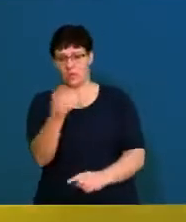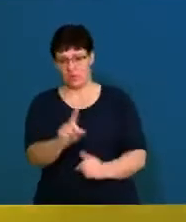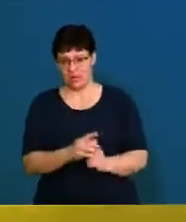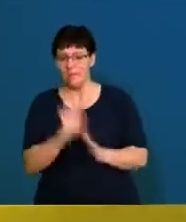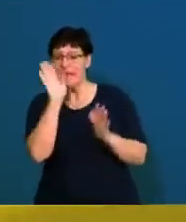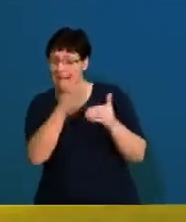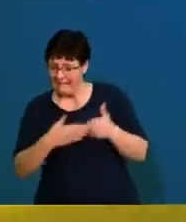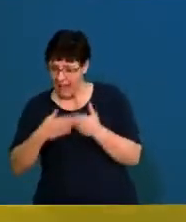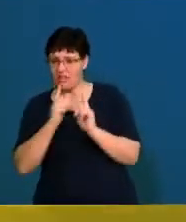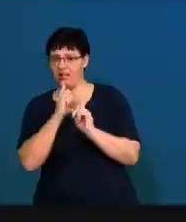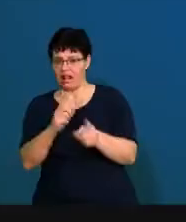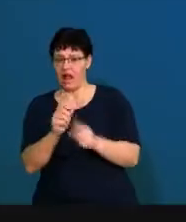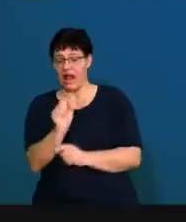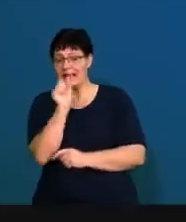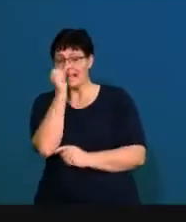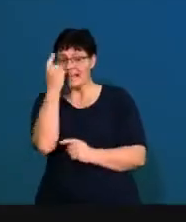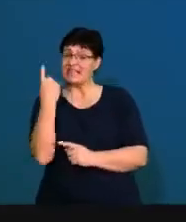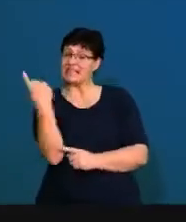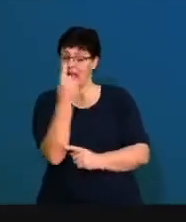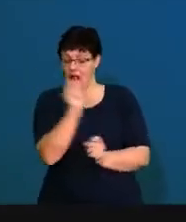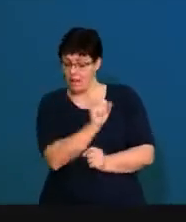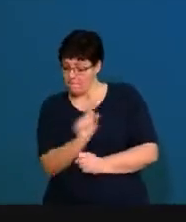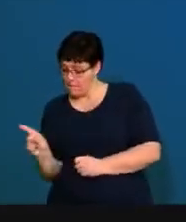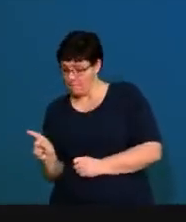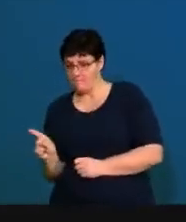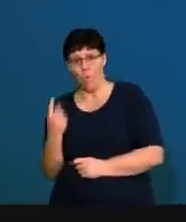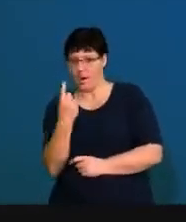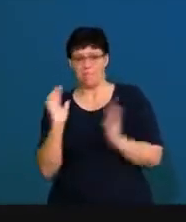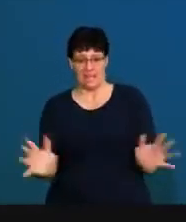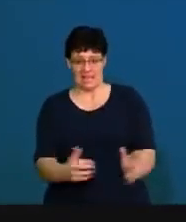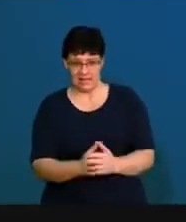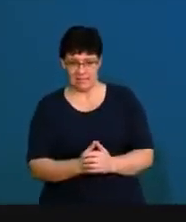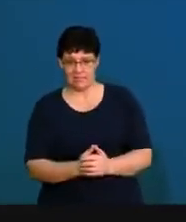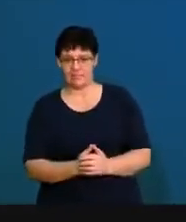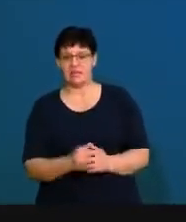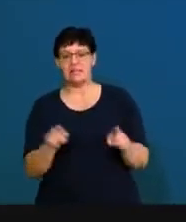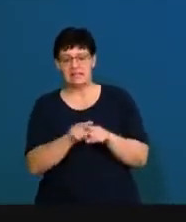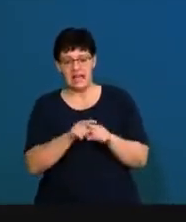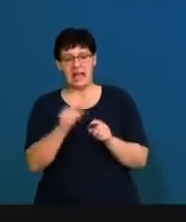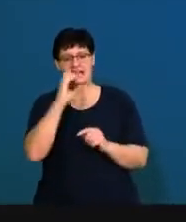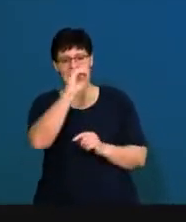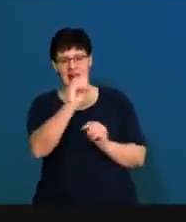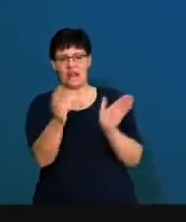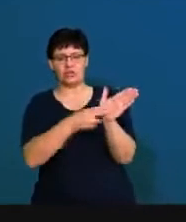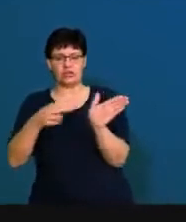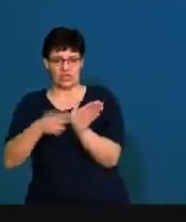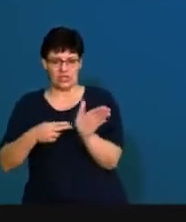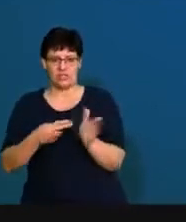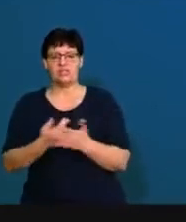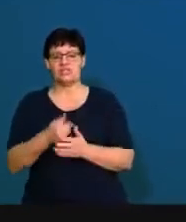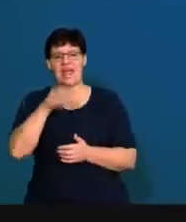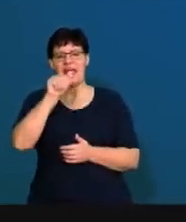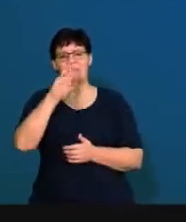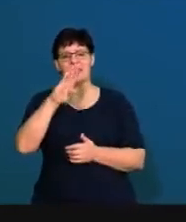and pay careful attention to the single arrow that points in one direction. All right? Now, the cell notation, we usually call it